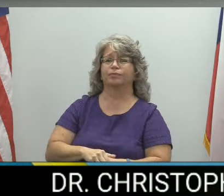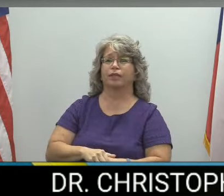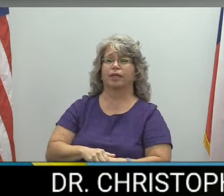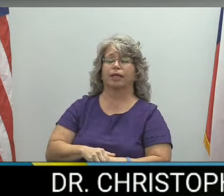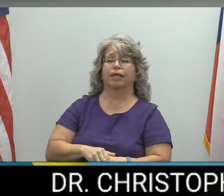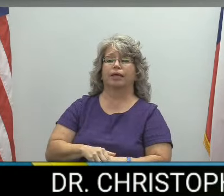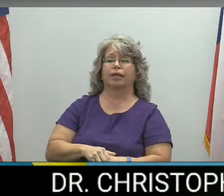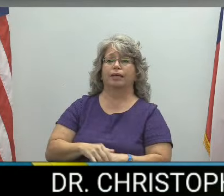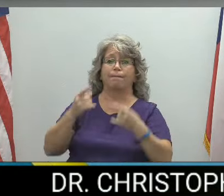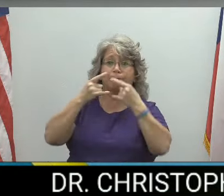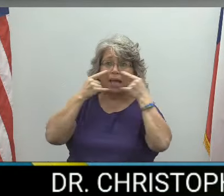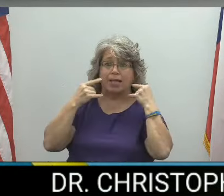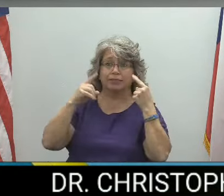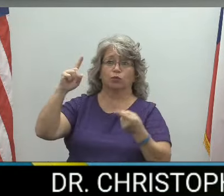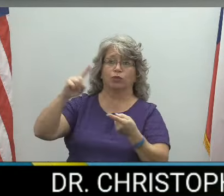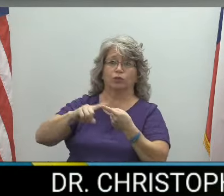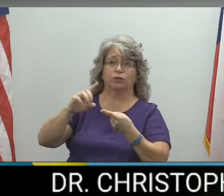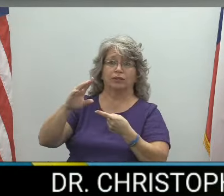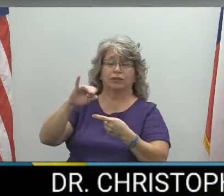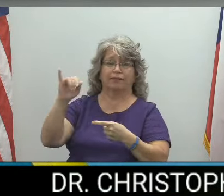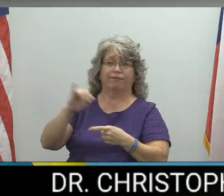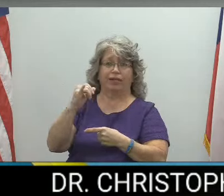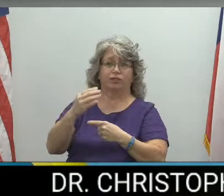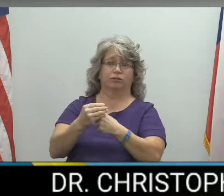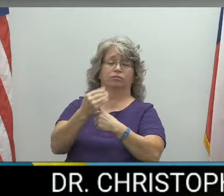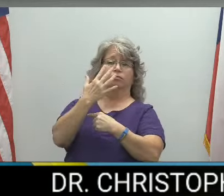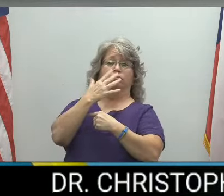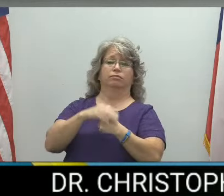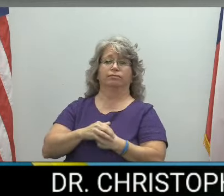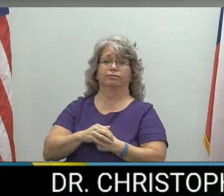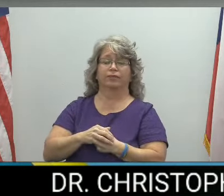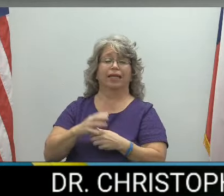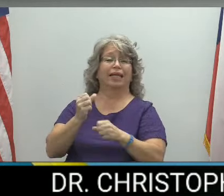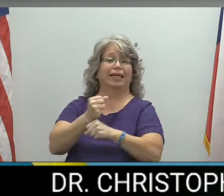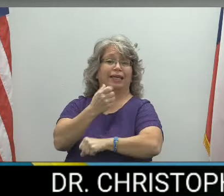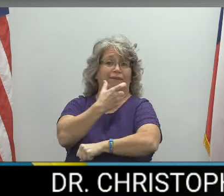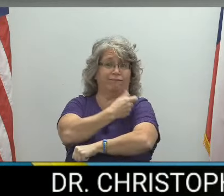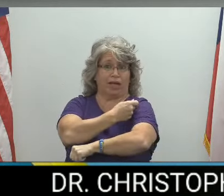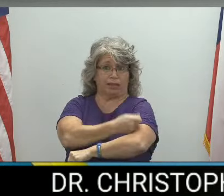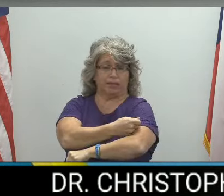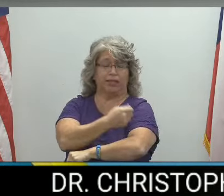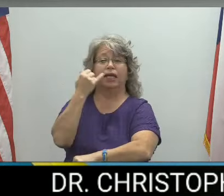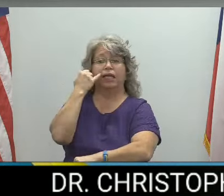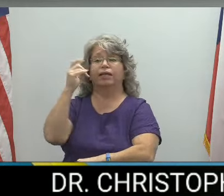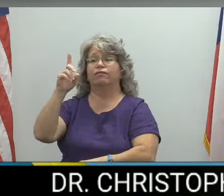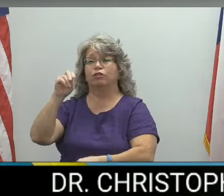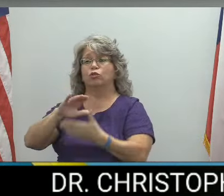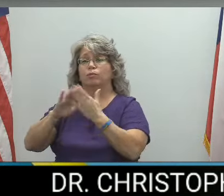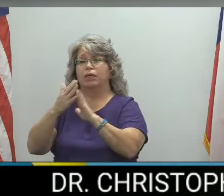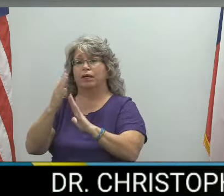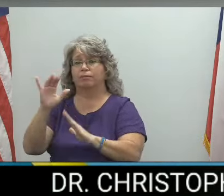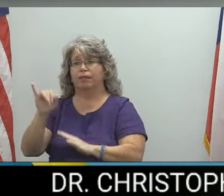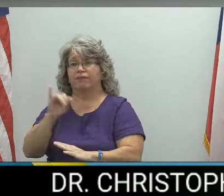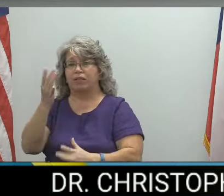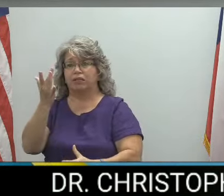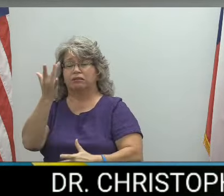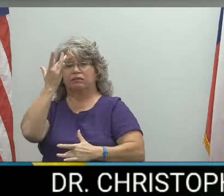Next. Get vaccinated. If you get infected, it reduces your chances of ending up in the hospital.